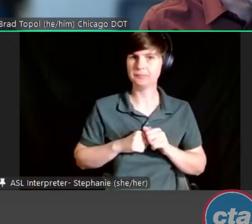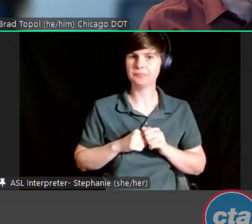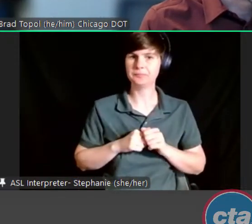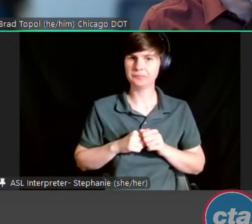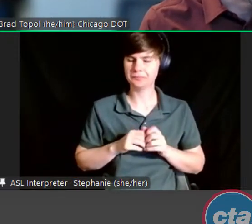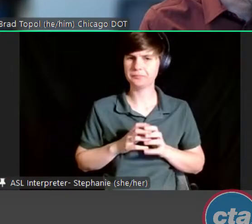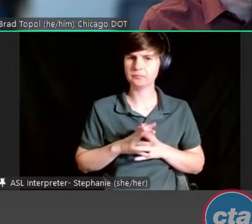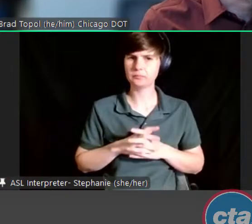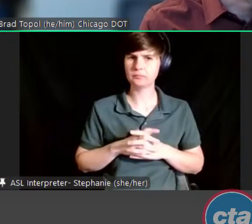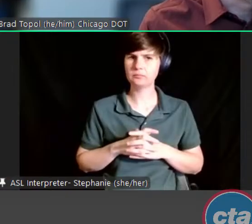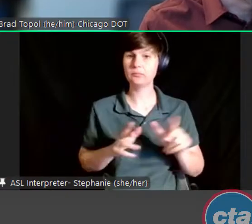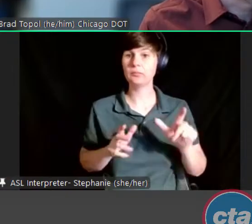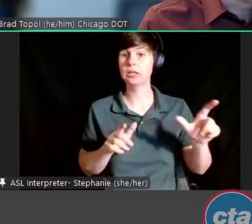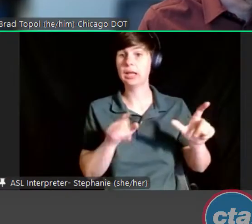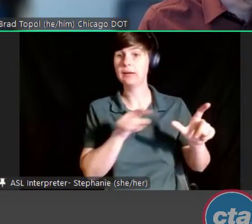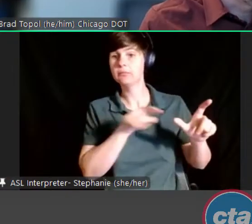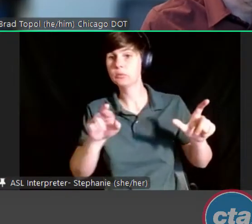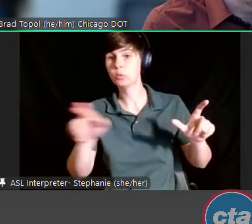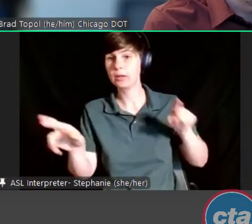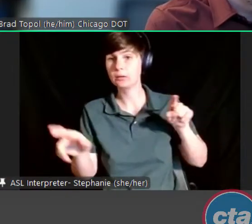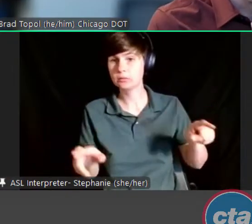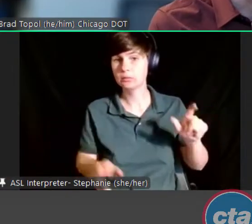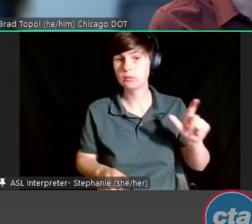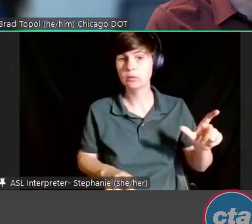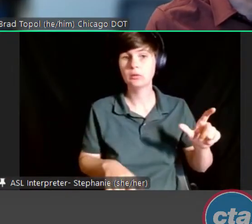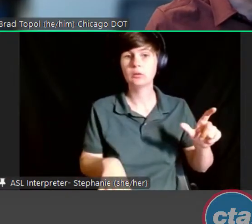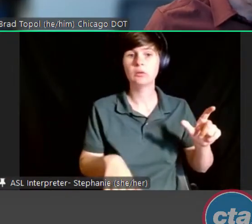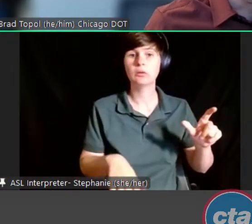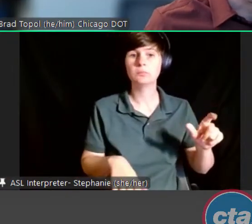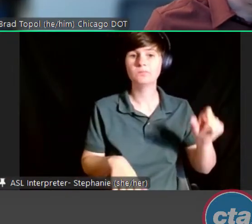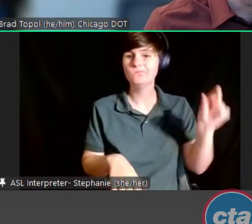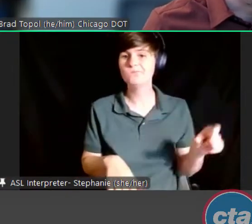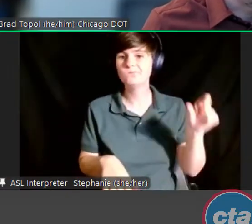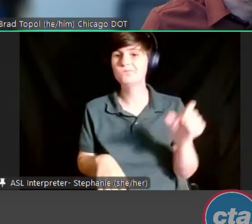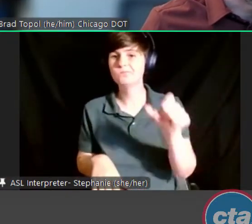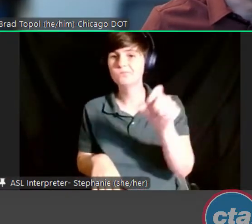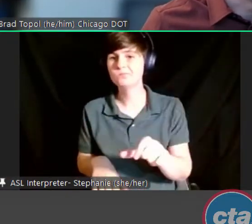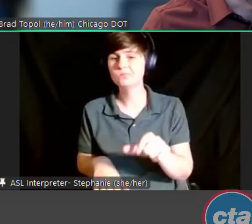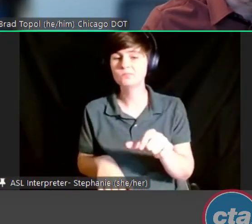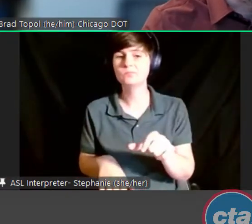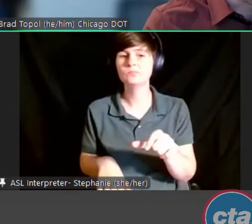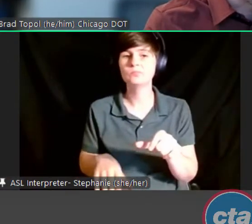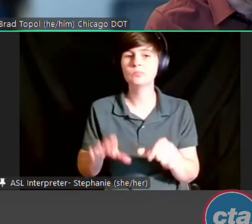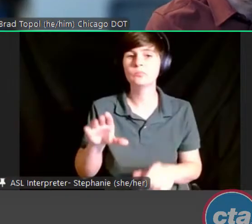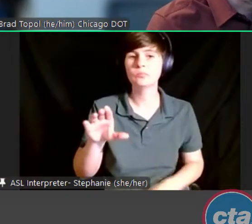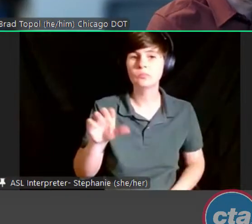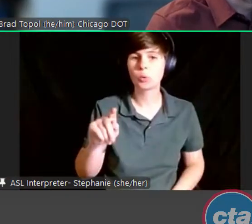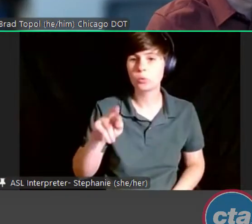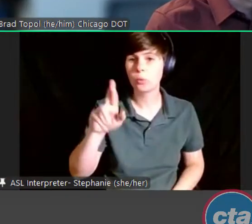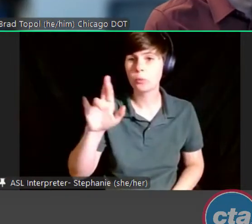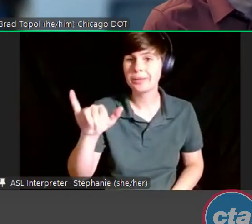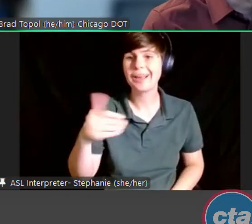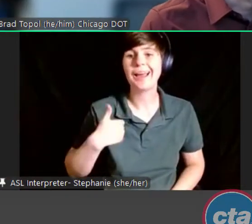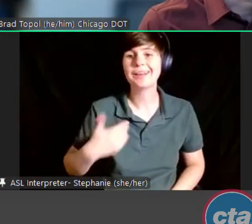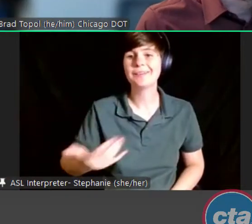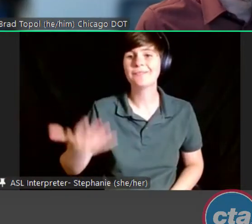Going from left to right in the image here, we have a corduroy option, which is a tactile directional indicator, which has 5